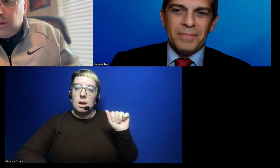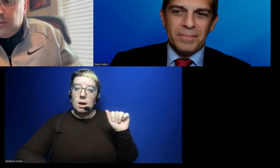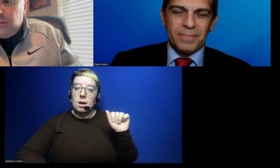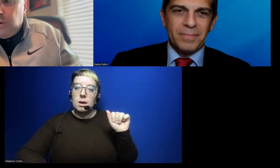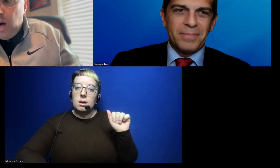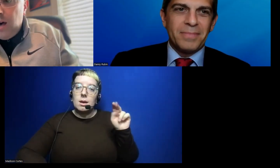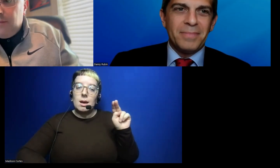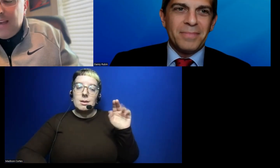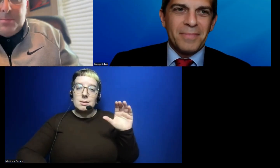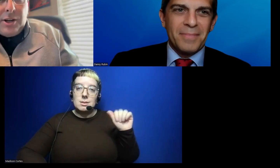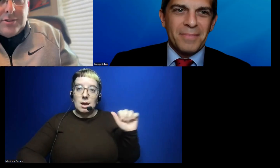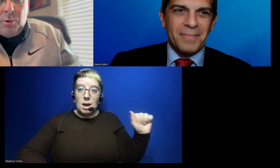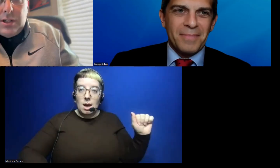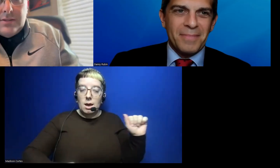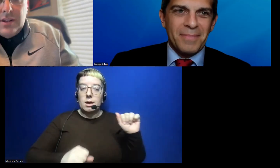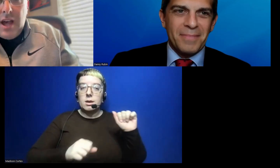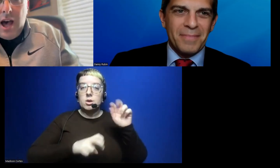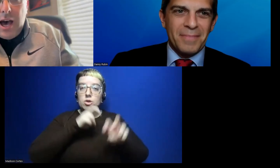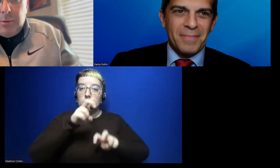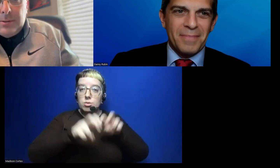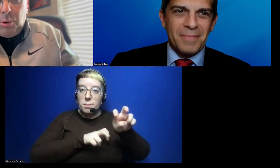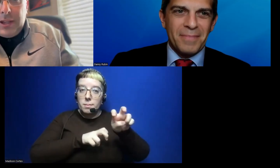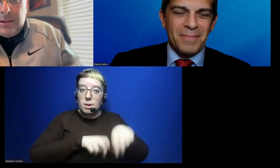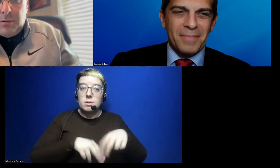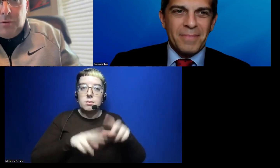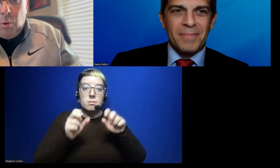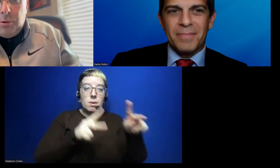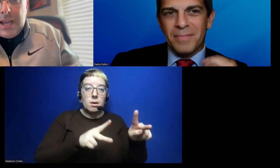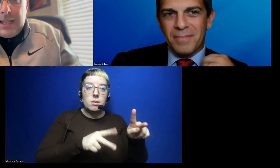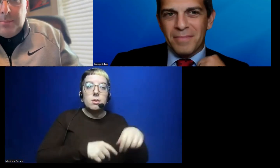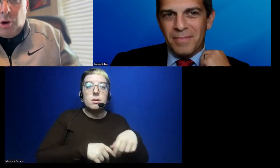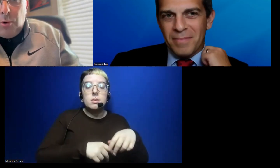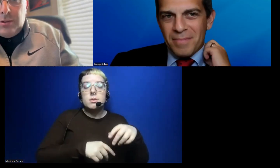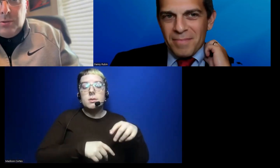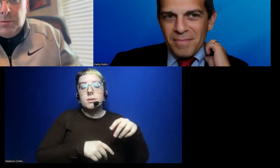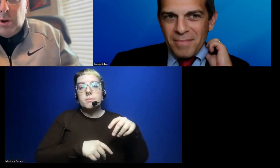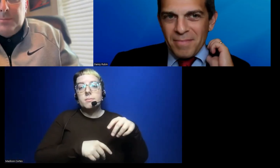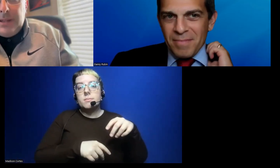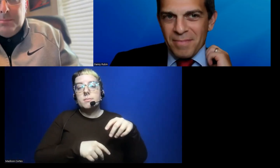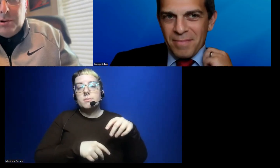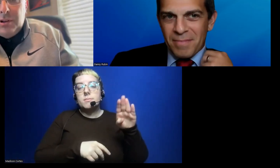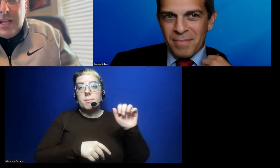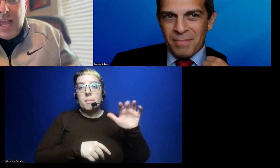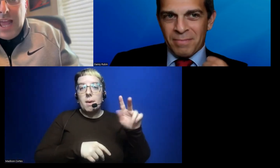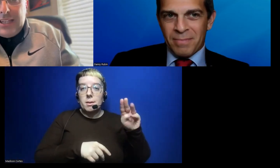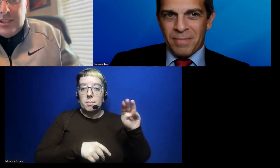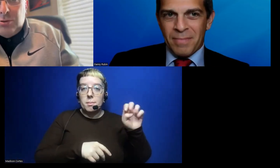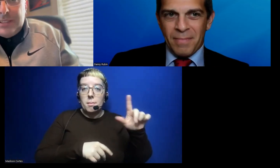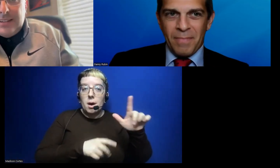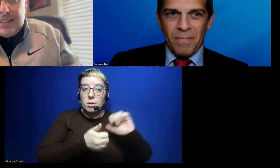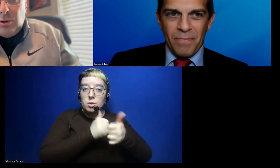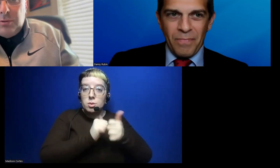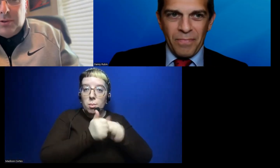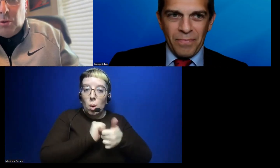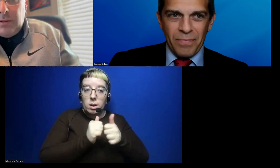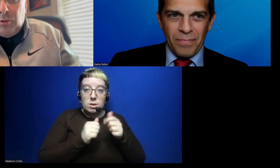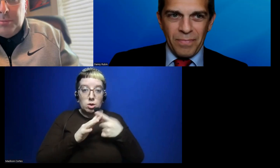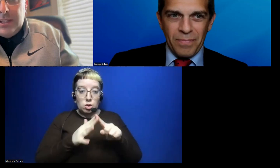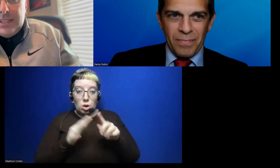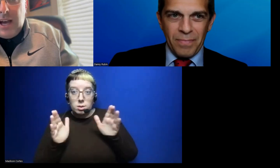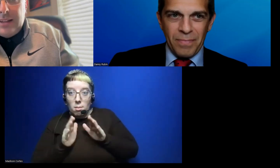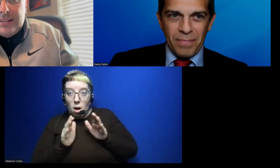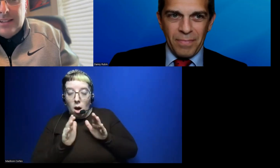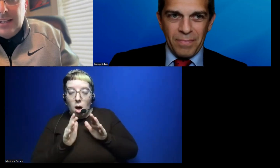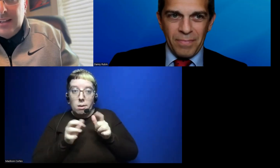company called Fast Model Sports. Was employee number 4. We ended up growing to 40 people and just recently sold for